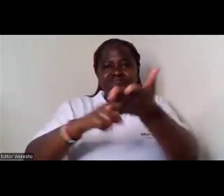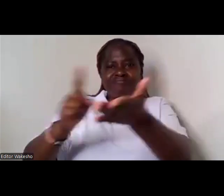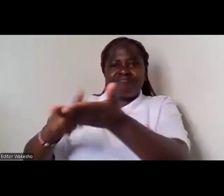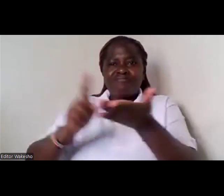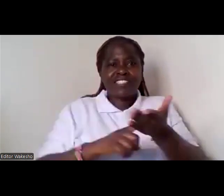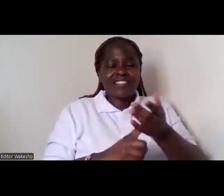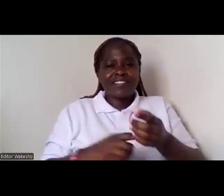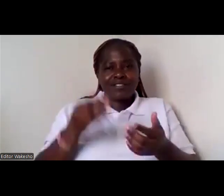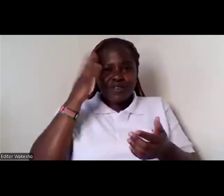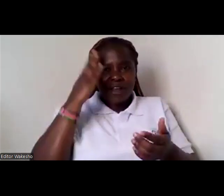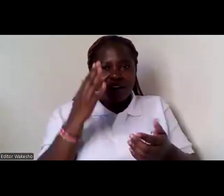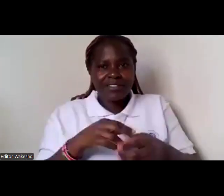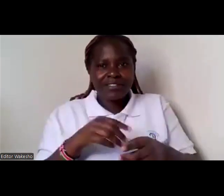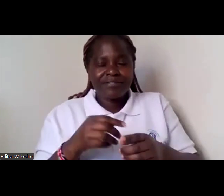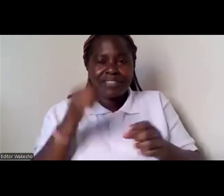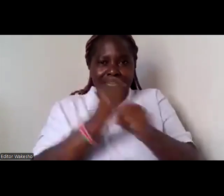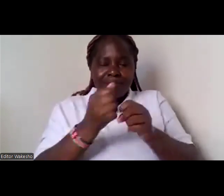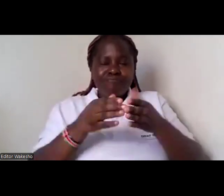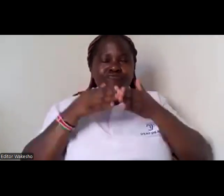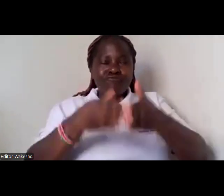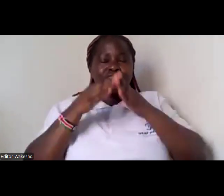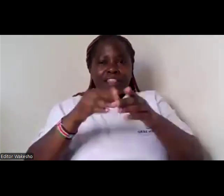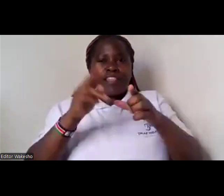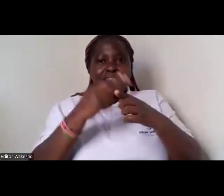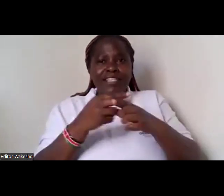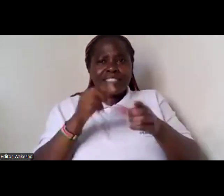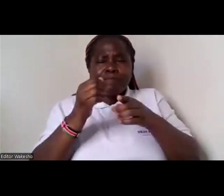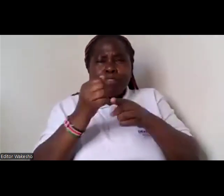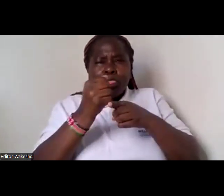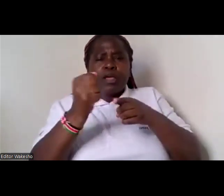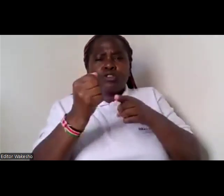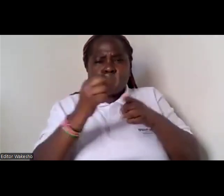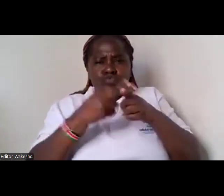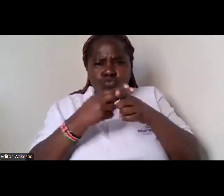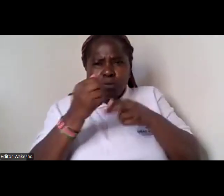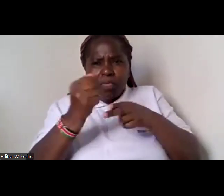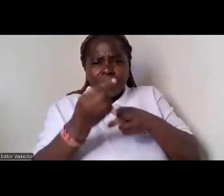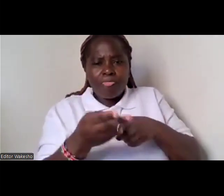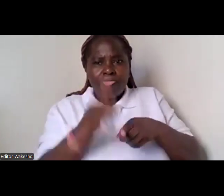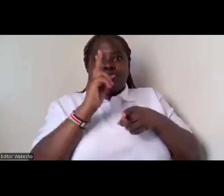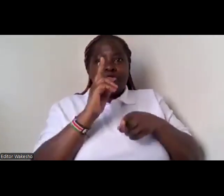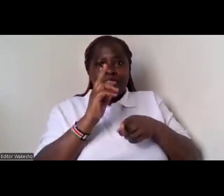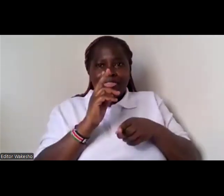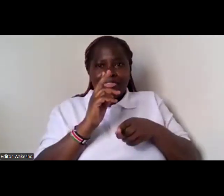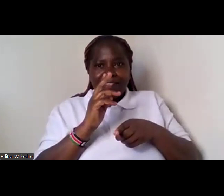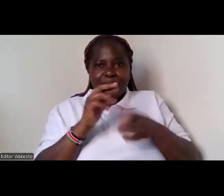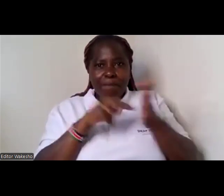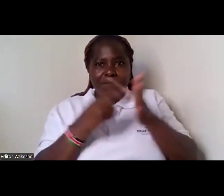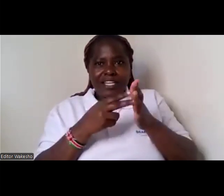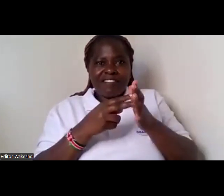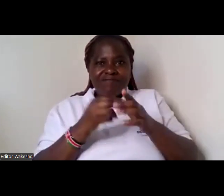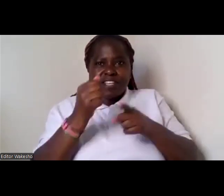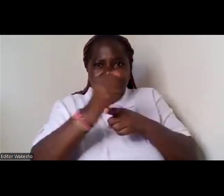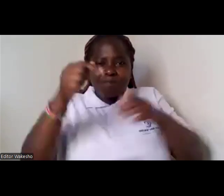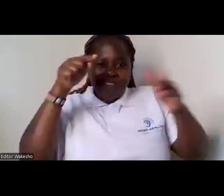withdraws the penis during intercourse to ejaculate outside. As you can tell,